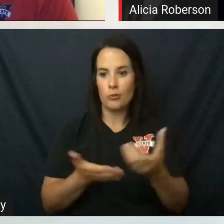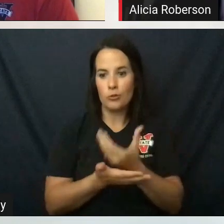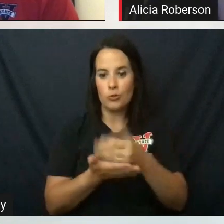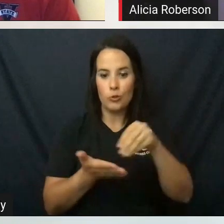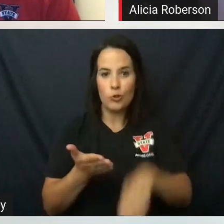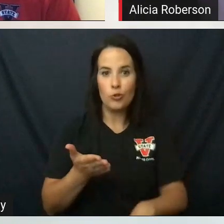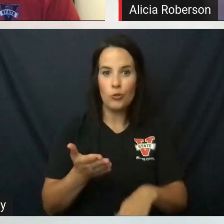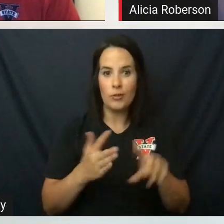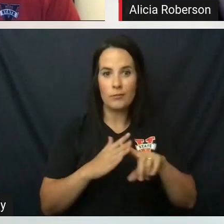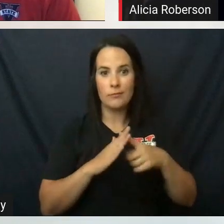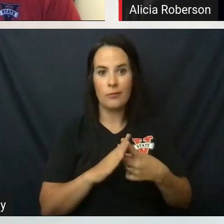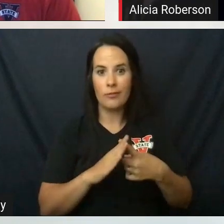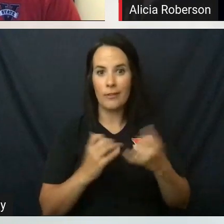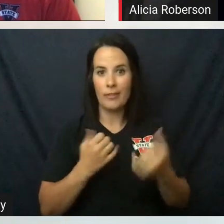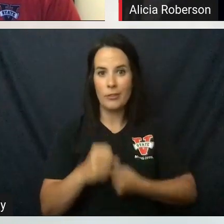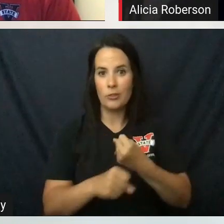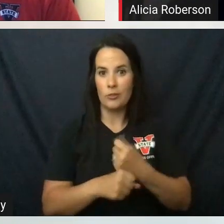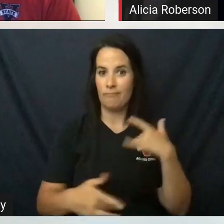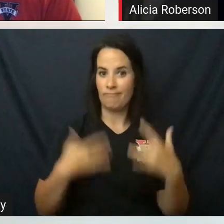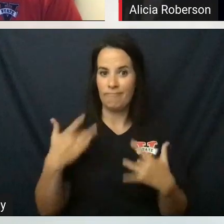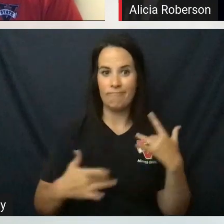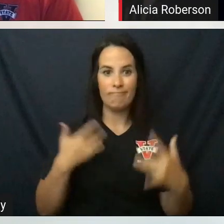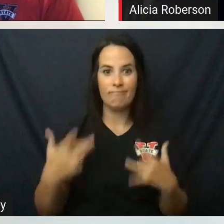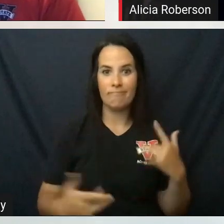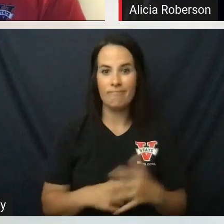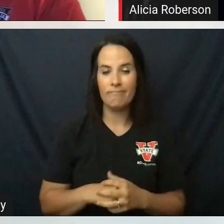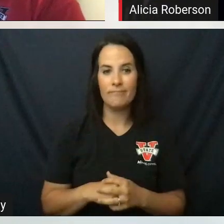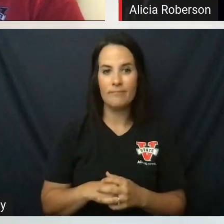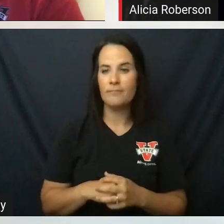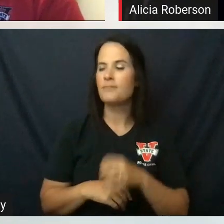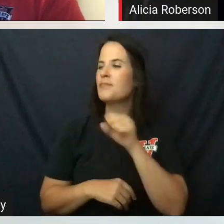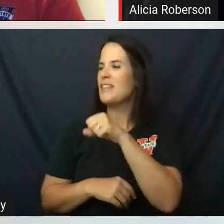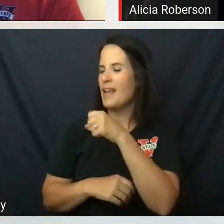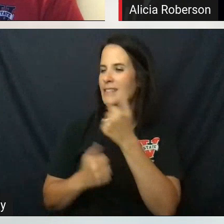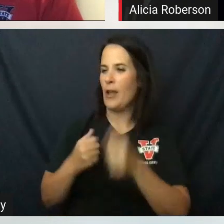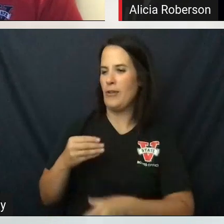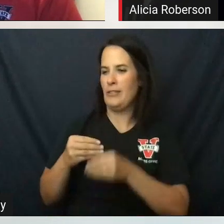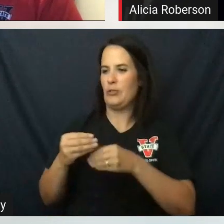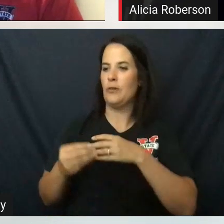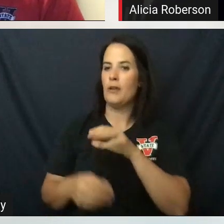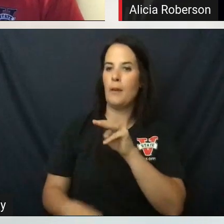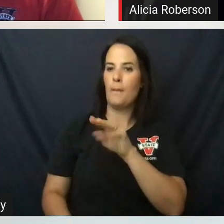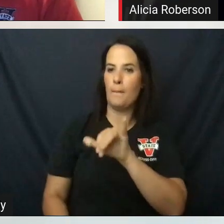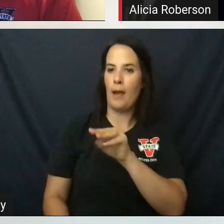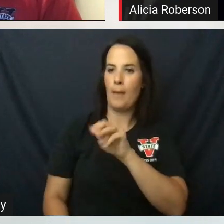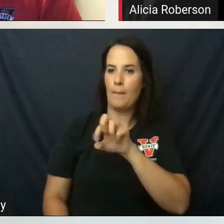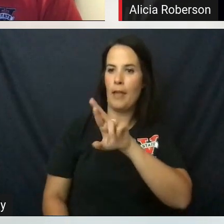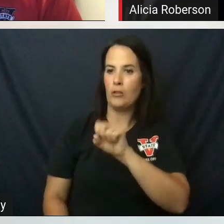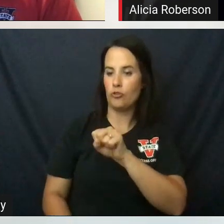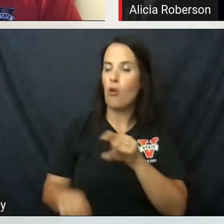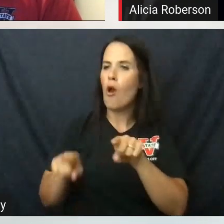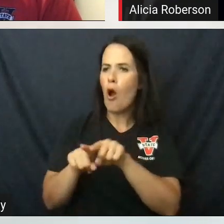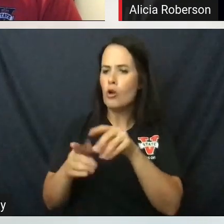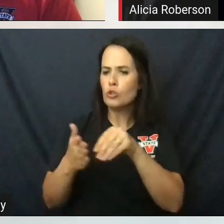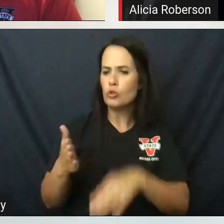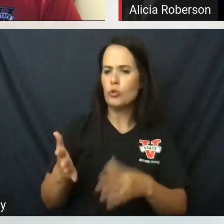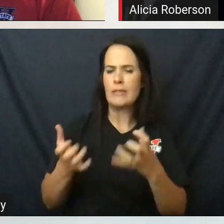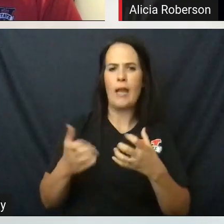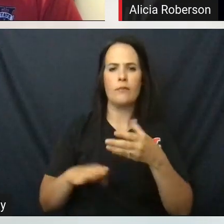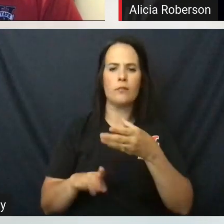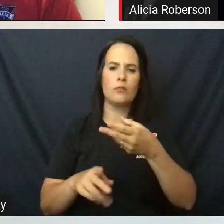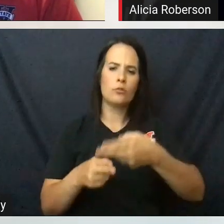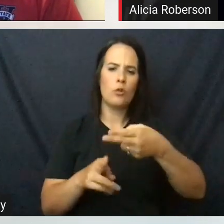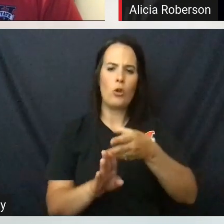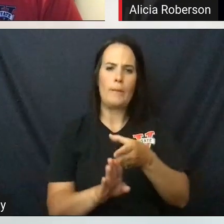the door. And so, yeah, excellent. Well, it's great. In addition to our MyMajors assessment, we're also asking students to do a pre-enrollment